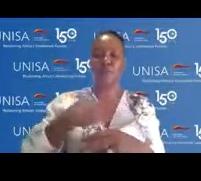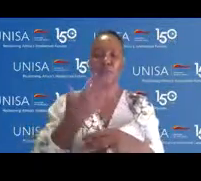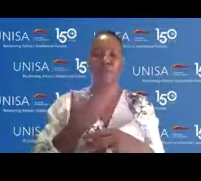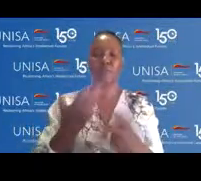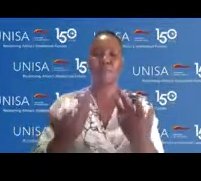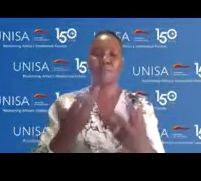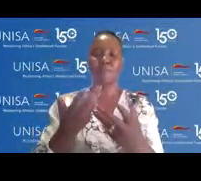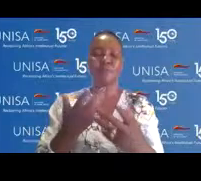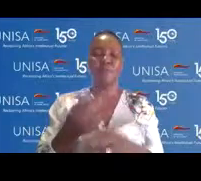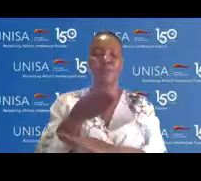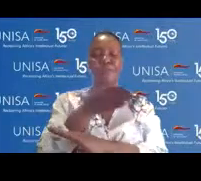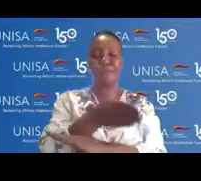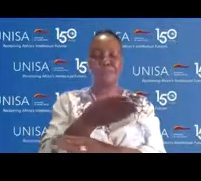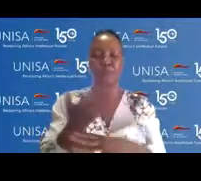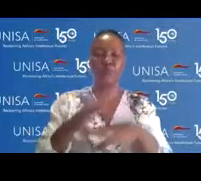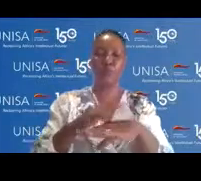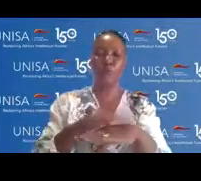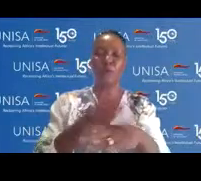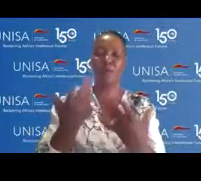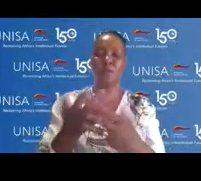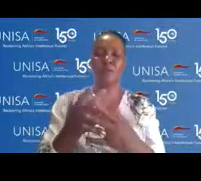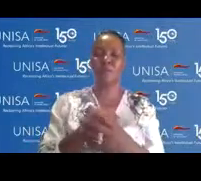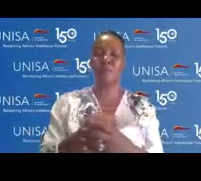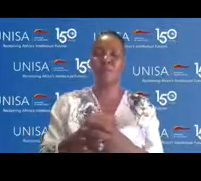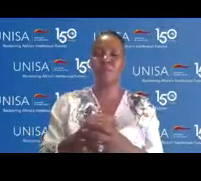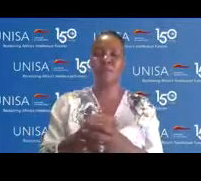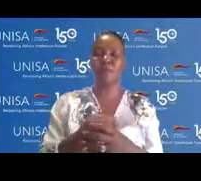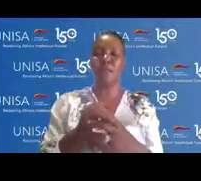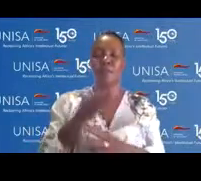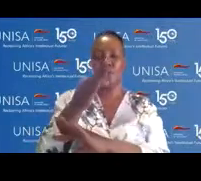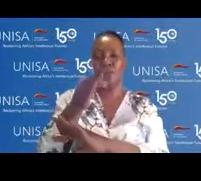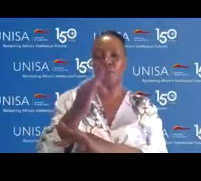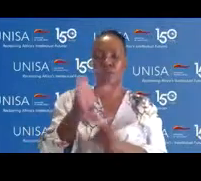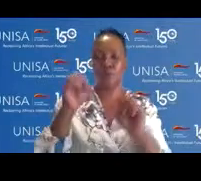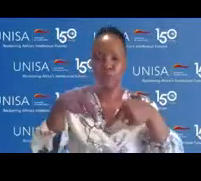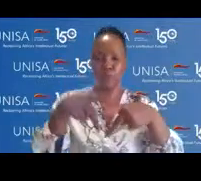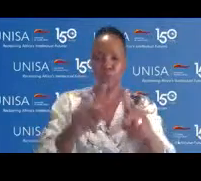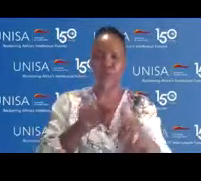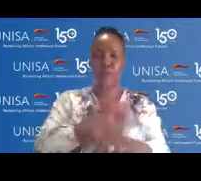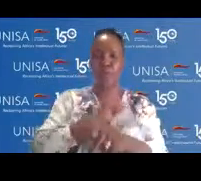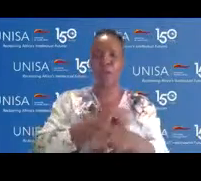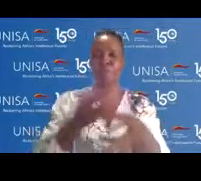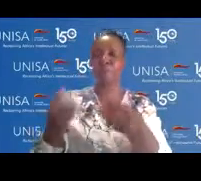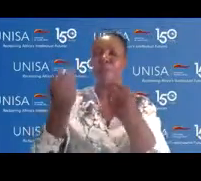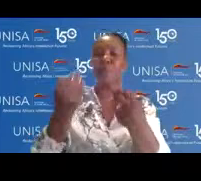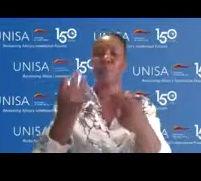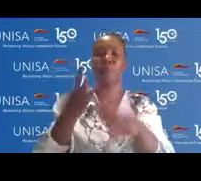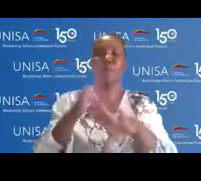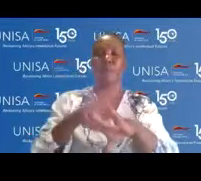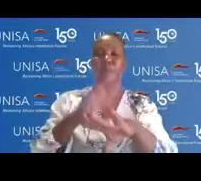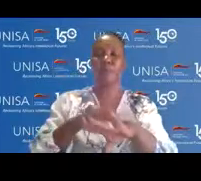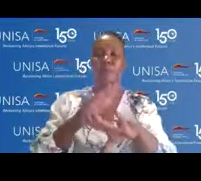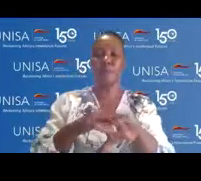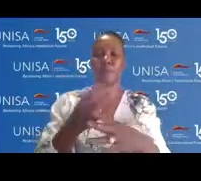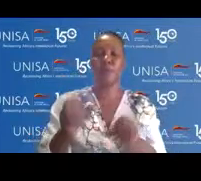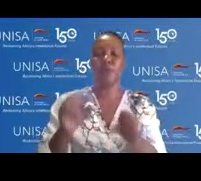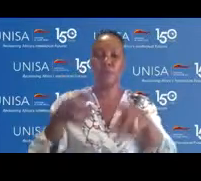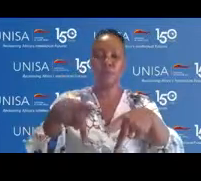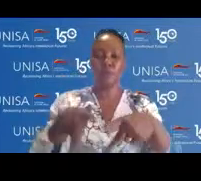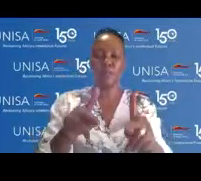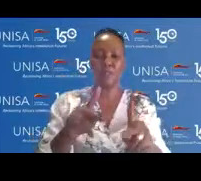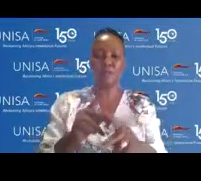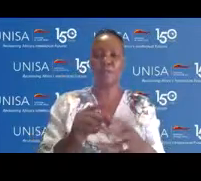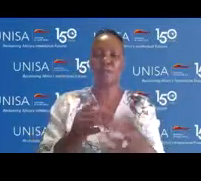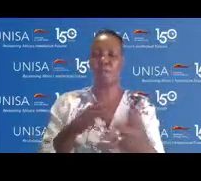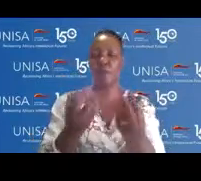more, and also in the future have opportunities, because we get a lot of how can I say, opportunities for things that you can join,